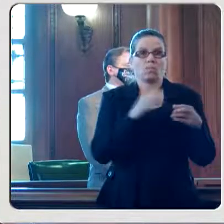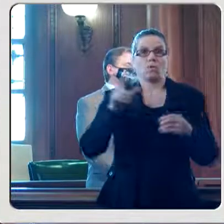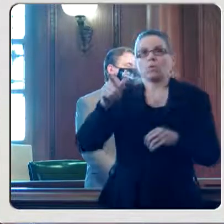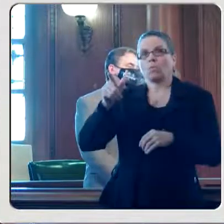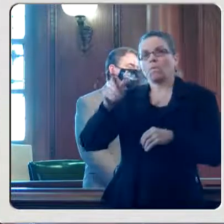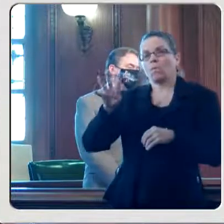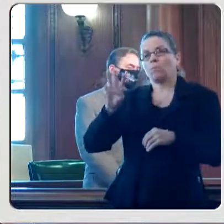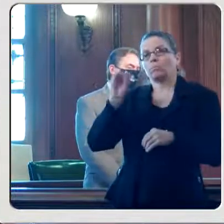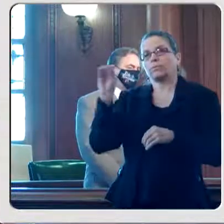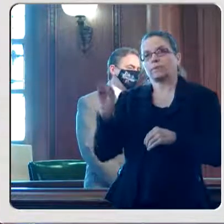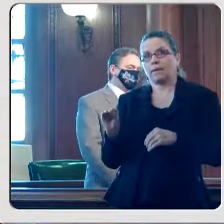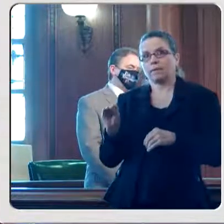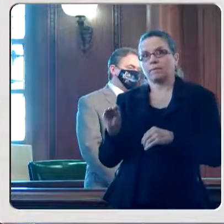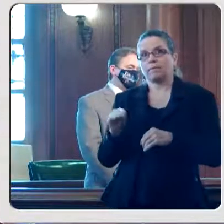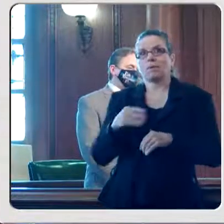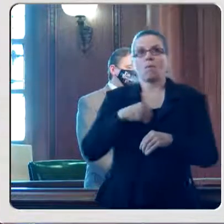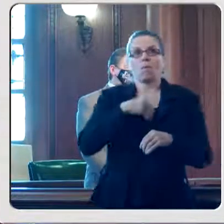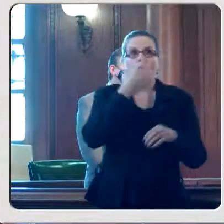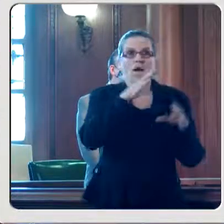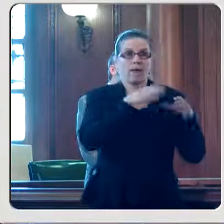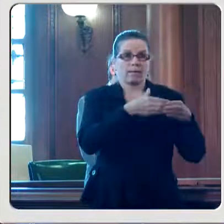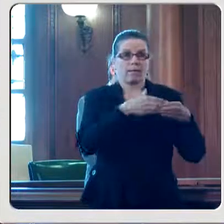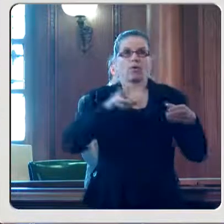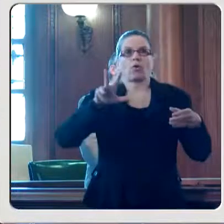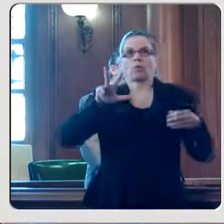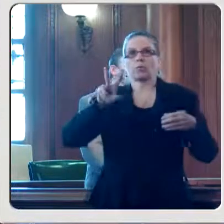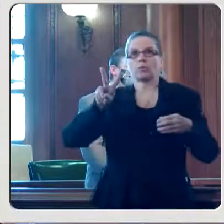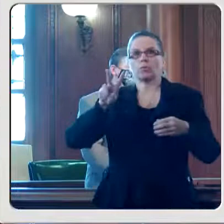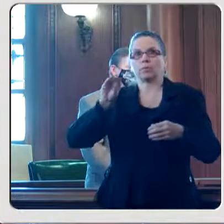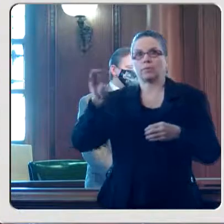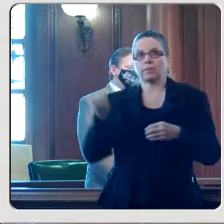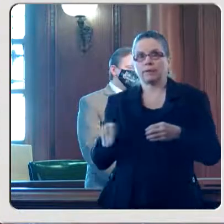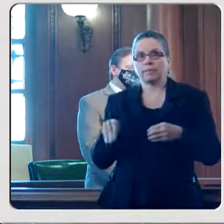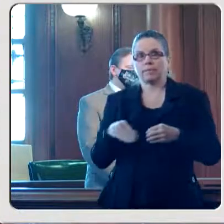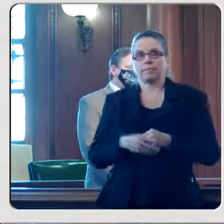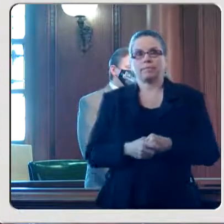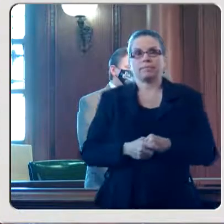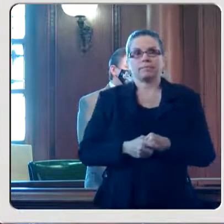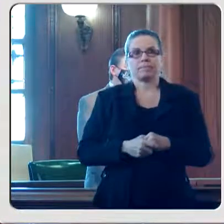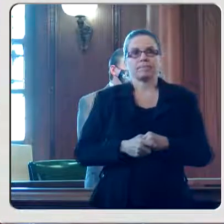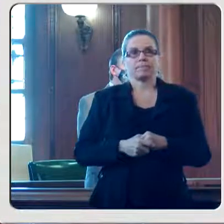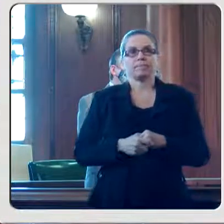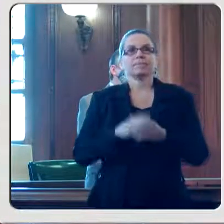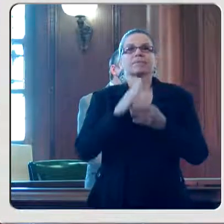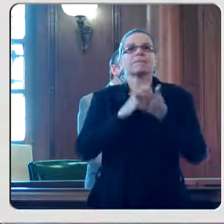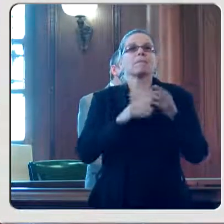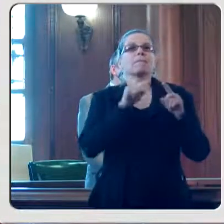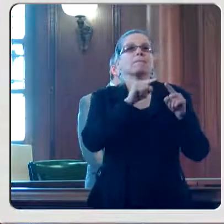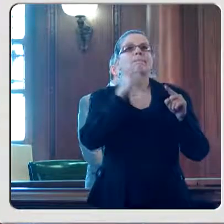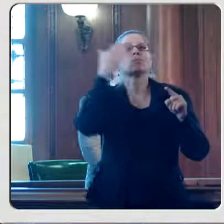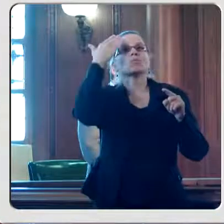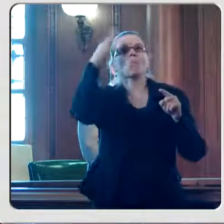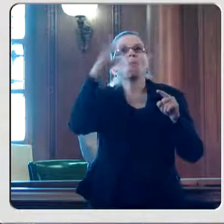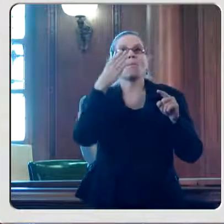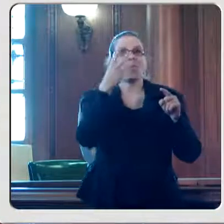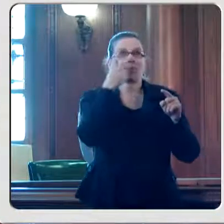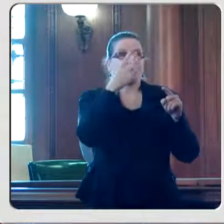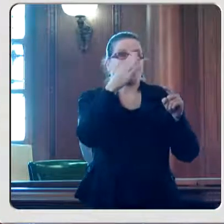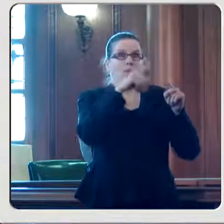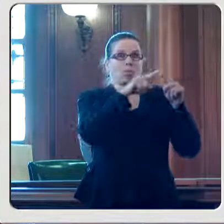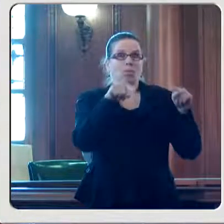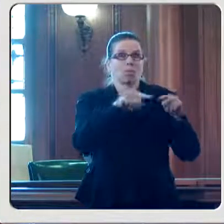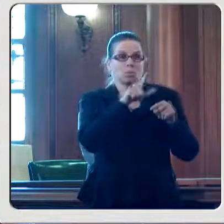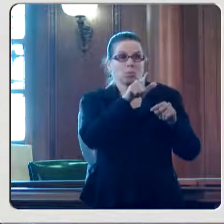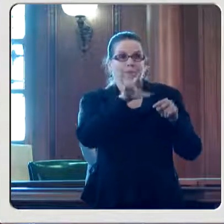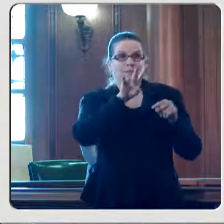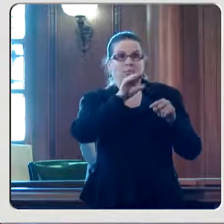24%, white 32%, and our unknown cases were 27%.